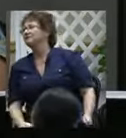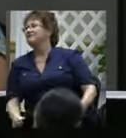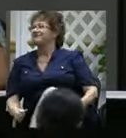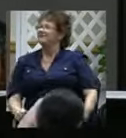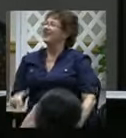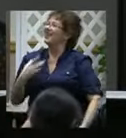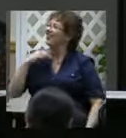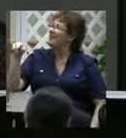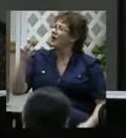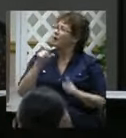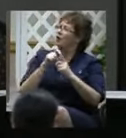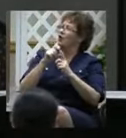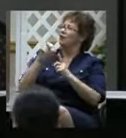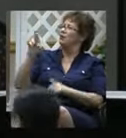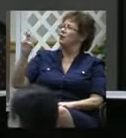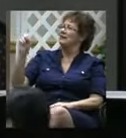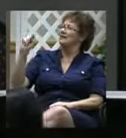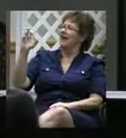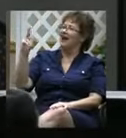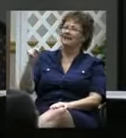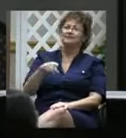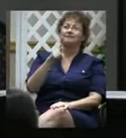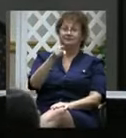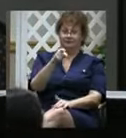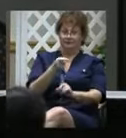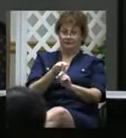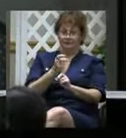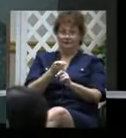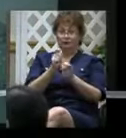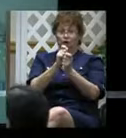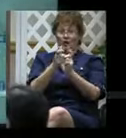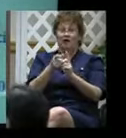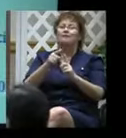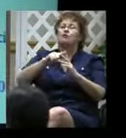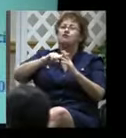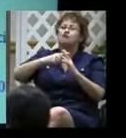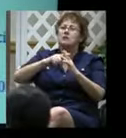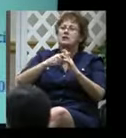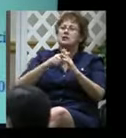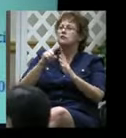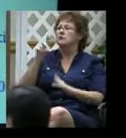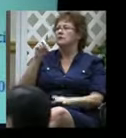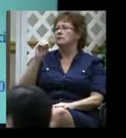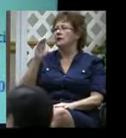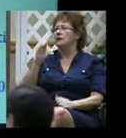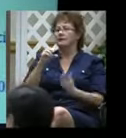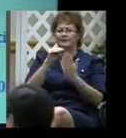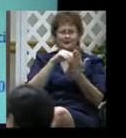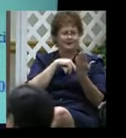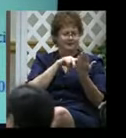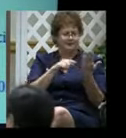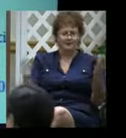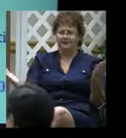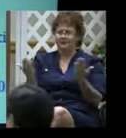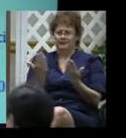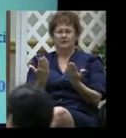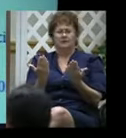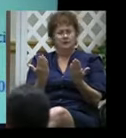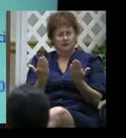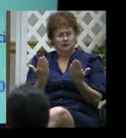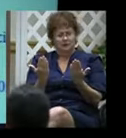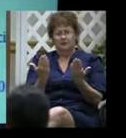The main thing is always translate from an original document if you possibly can. Sometimes I'll do an estimate on a scan that people send